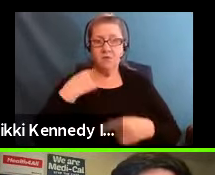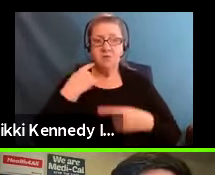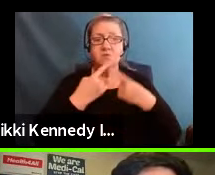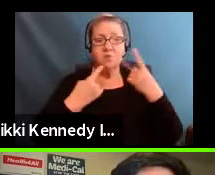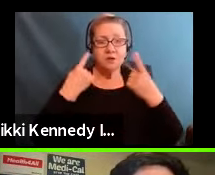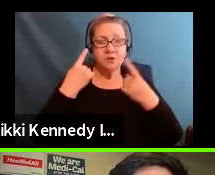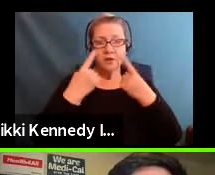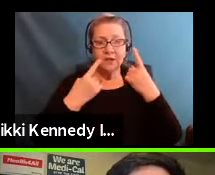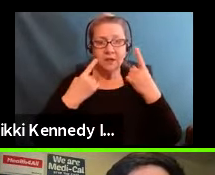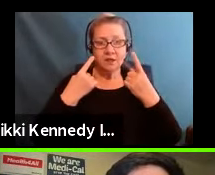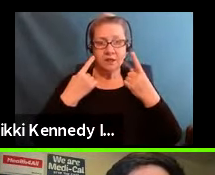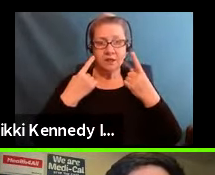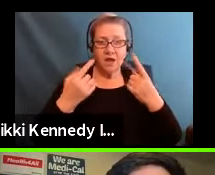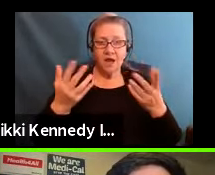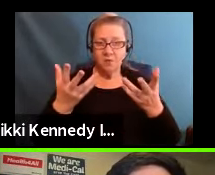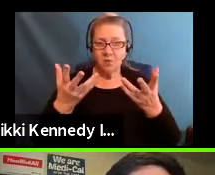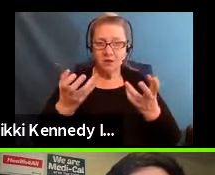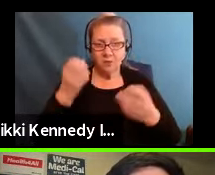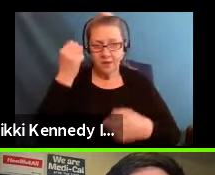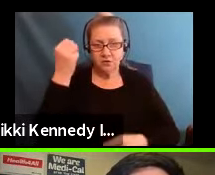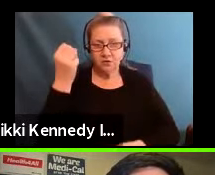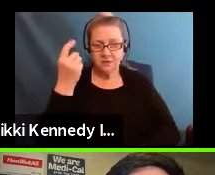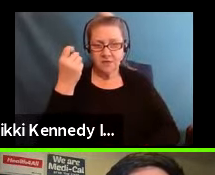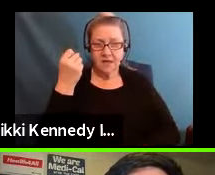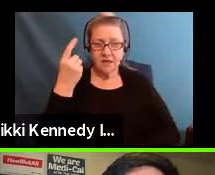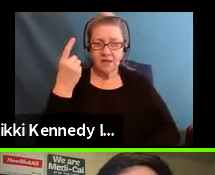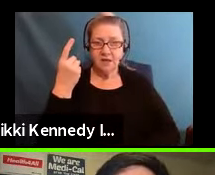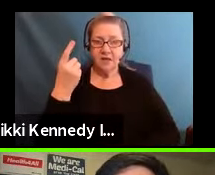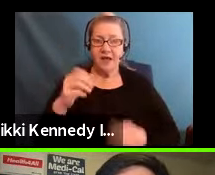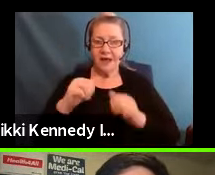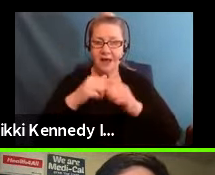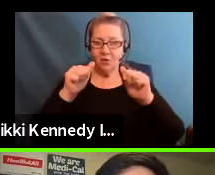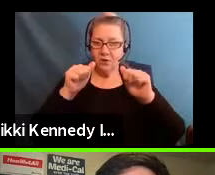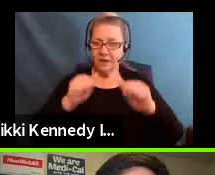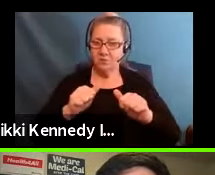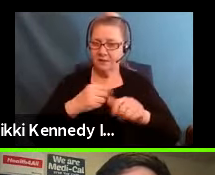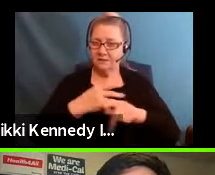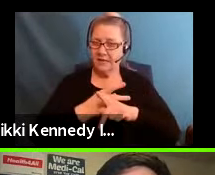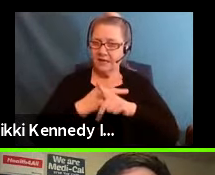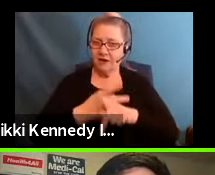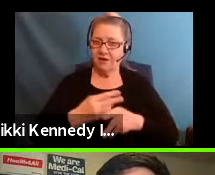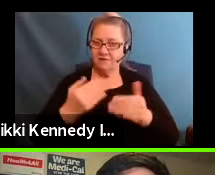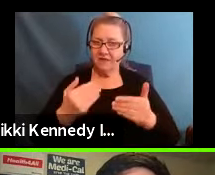just understand how we are going to deal with